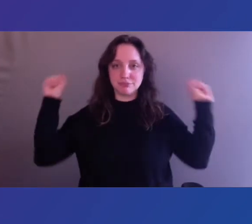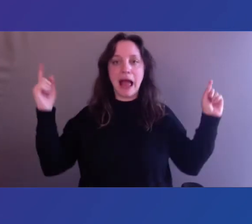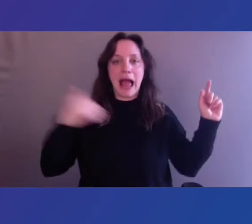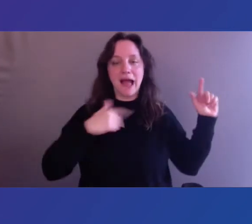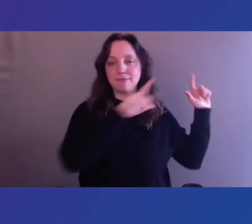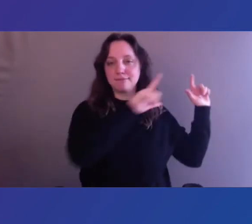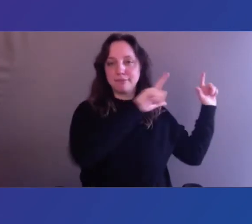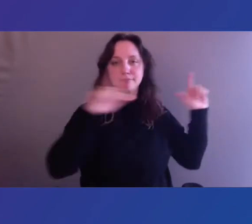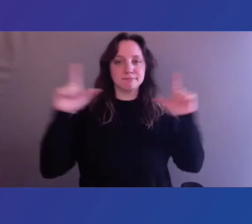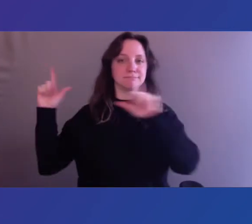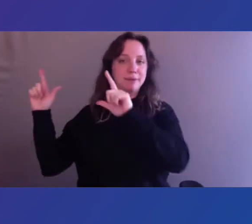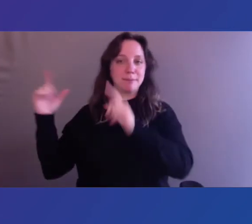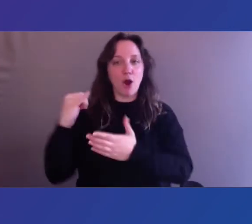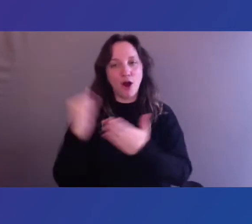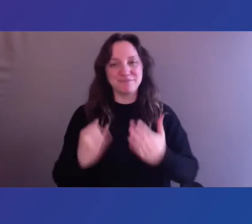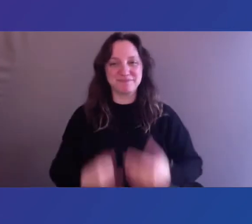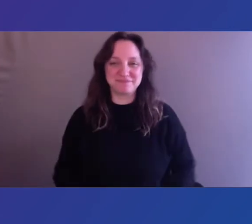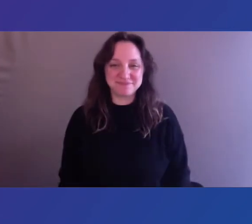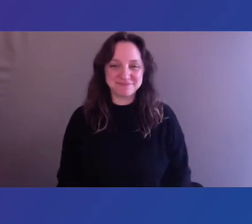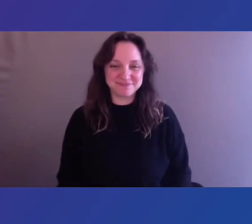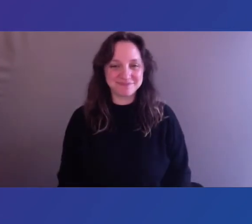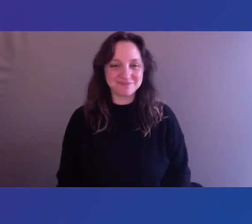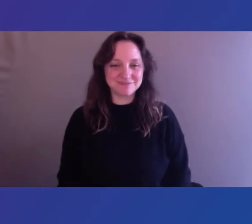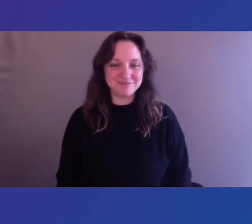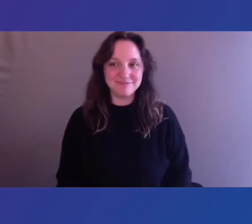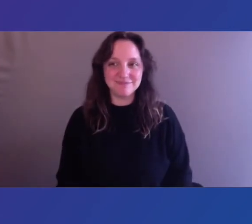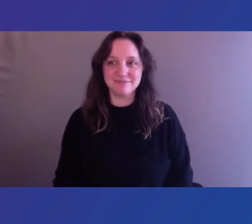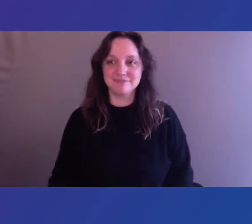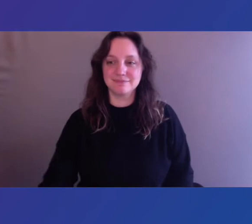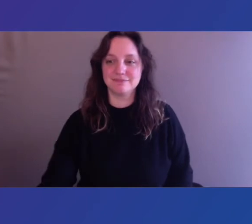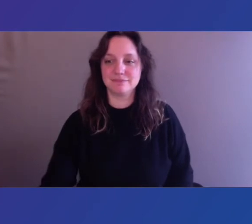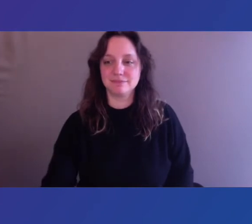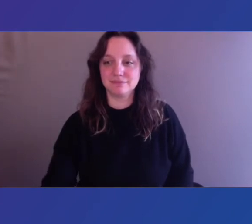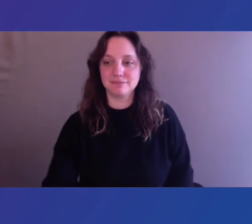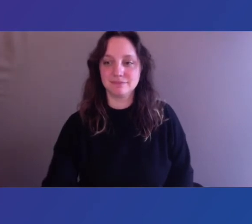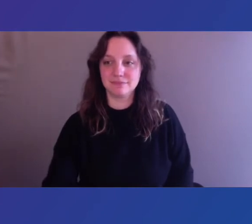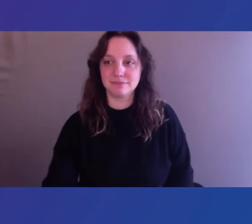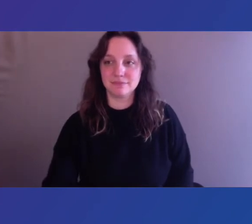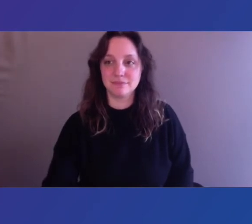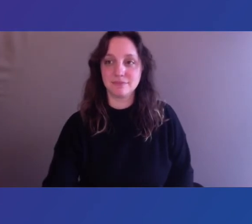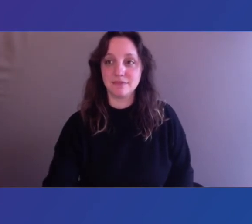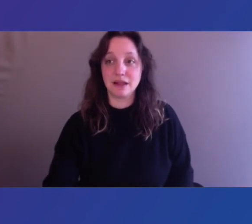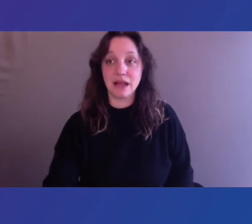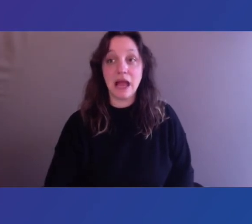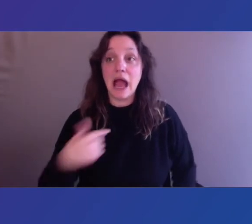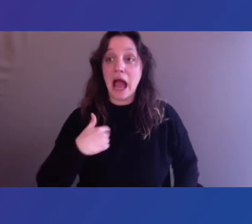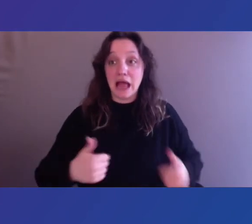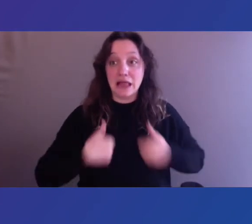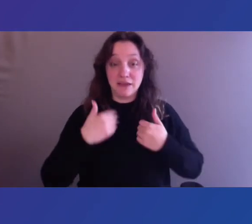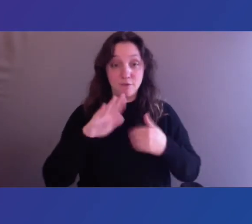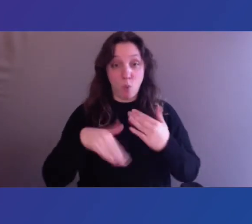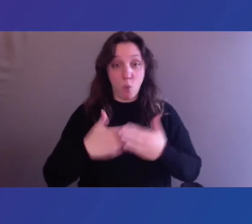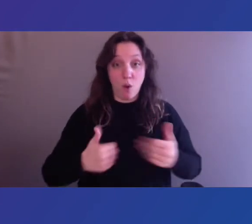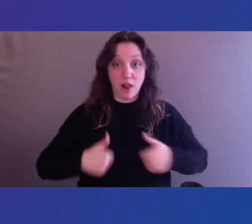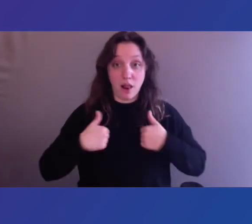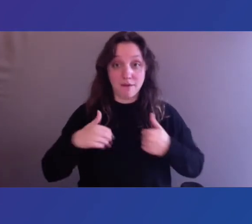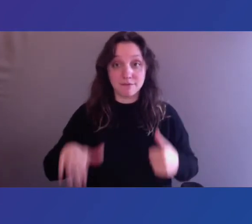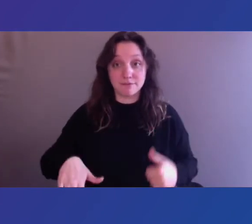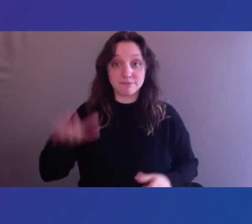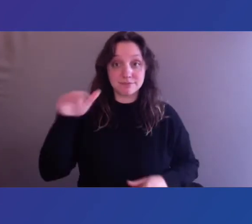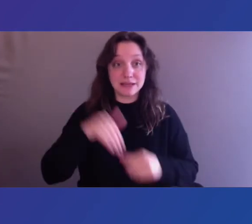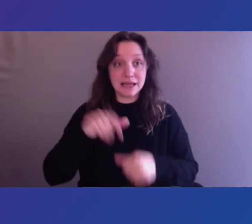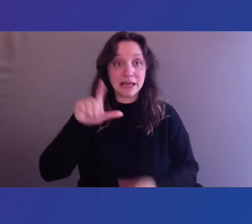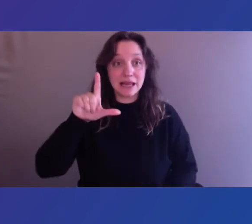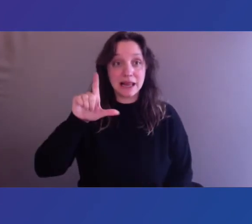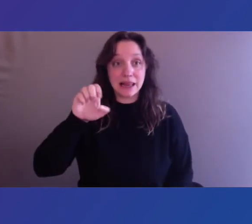walls. I have lived my whole life in Lenape-Hoking. I